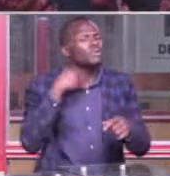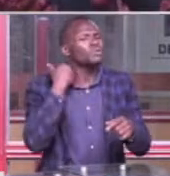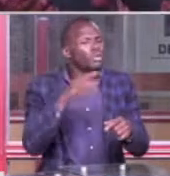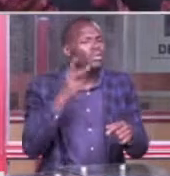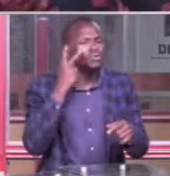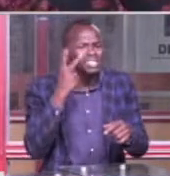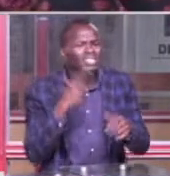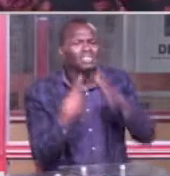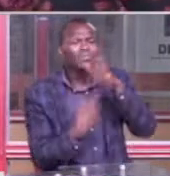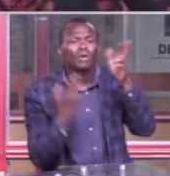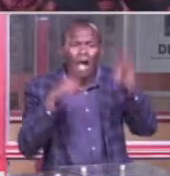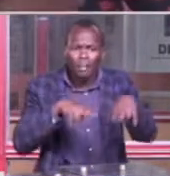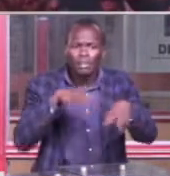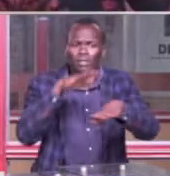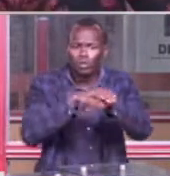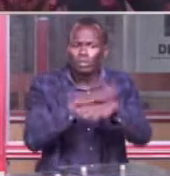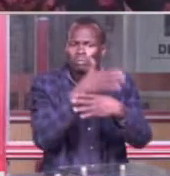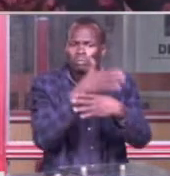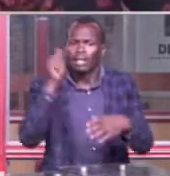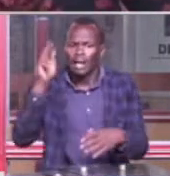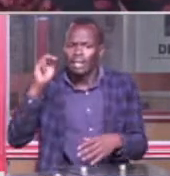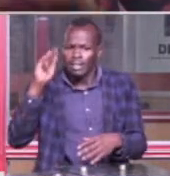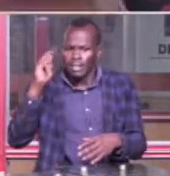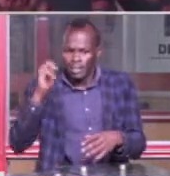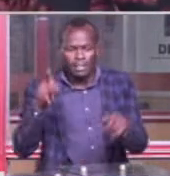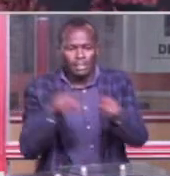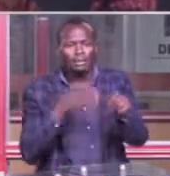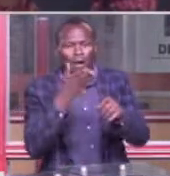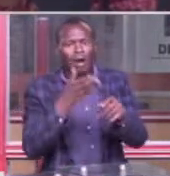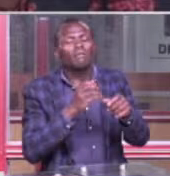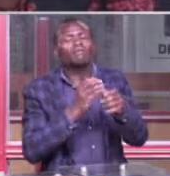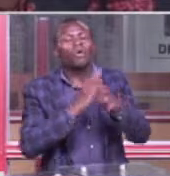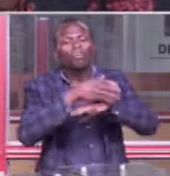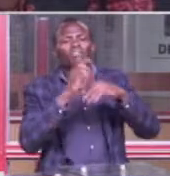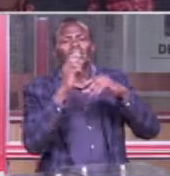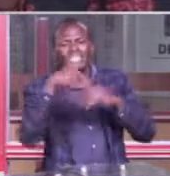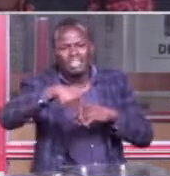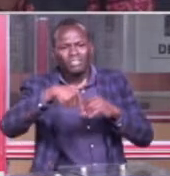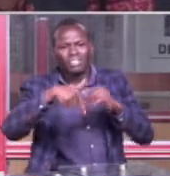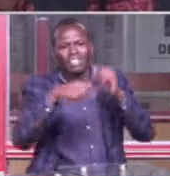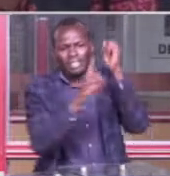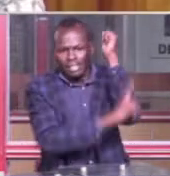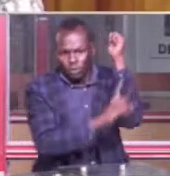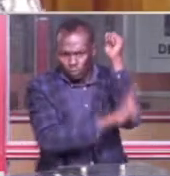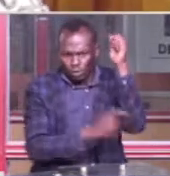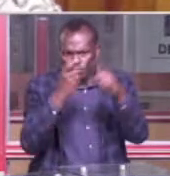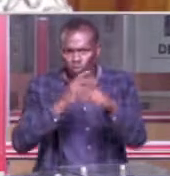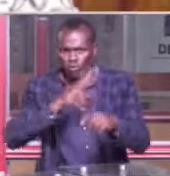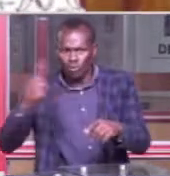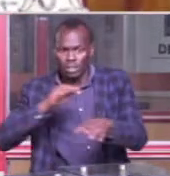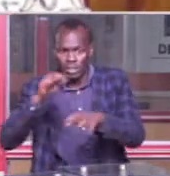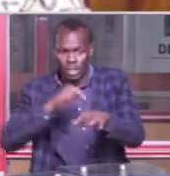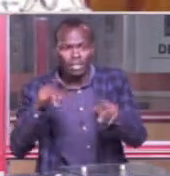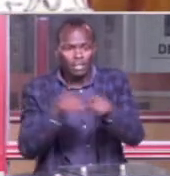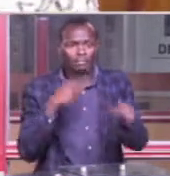kuva mu district omusanvu ezikola West Nile bwe babadde boogereko ne bannamawulire enkya ya leero ku Parliament, bagambye ensonga eno tebayinza kugibuusa